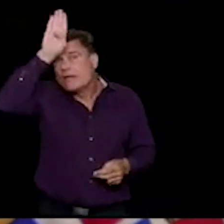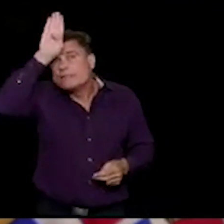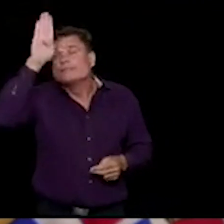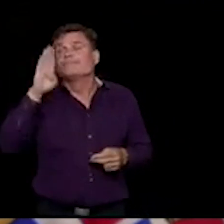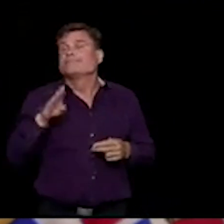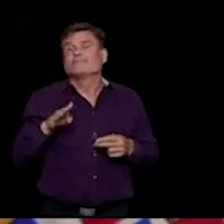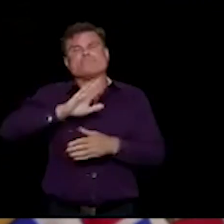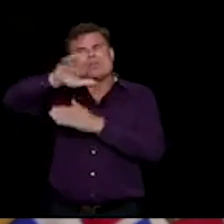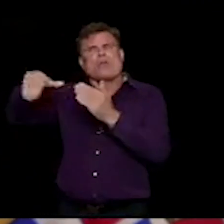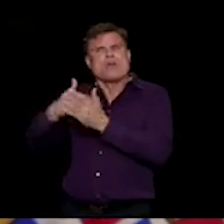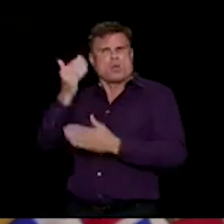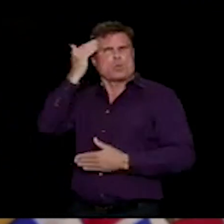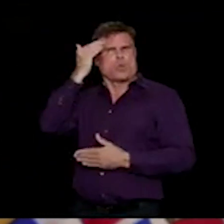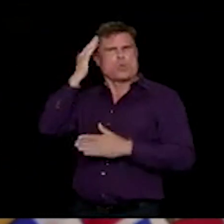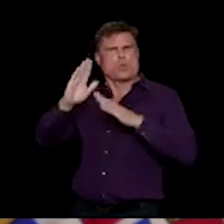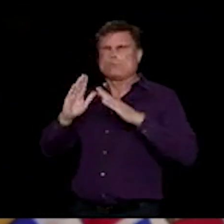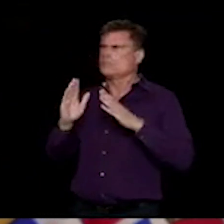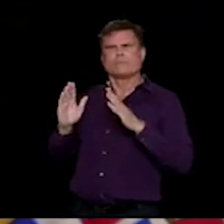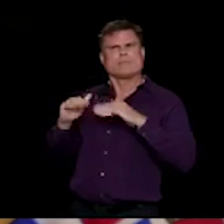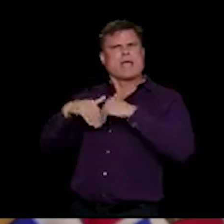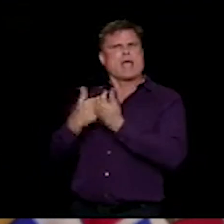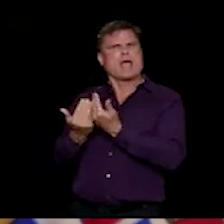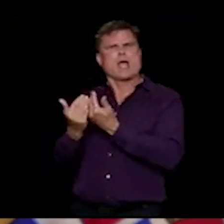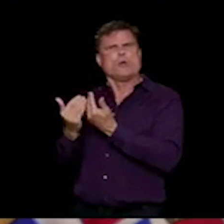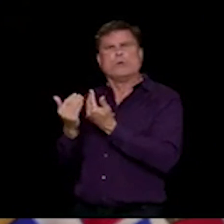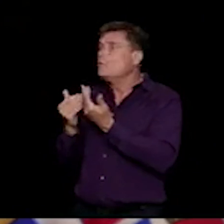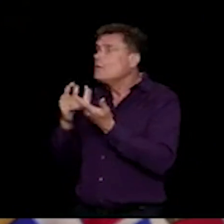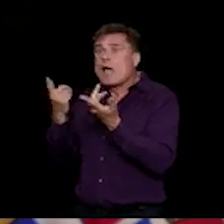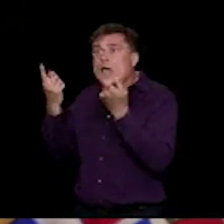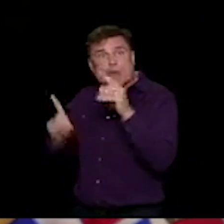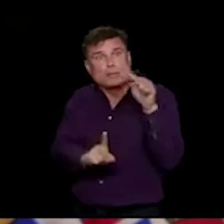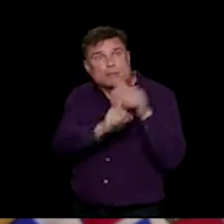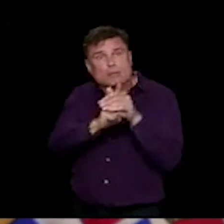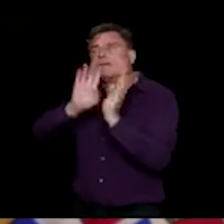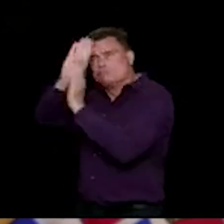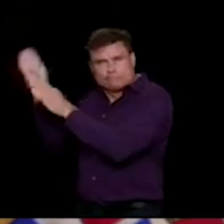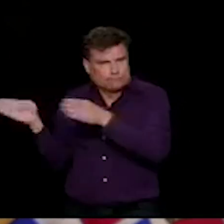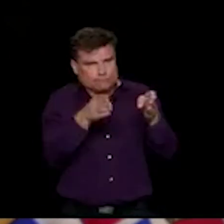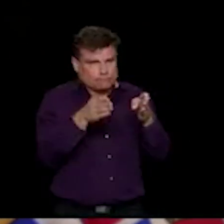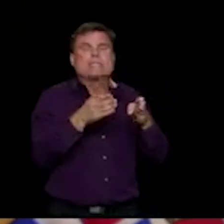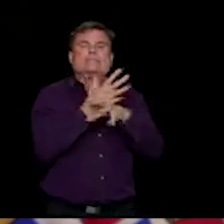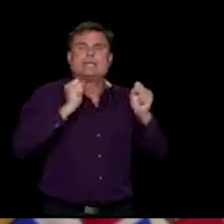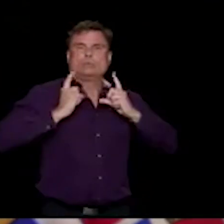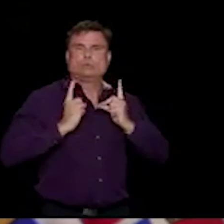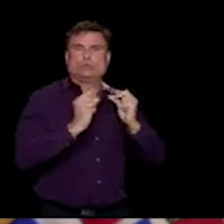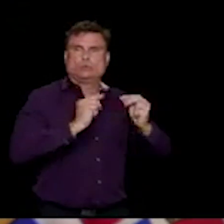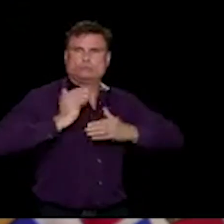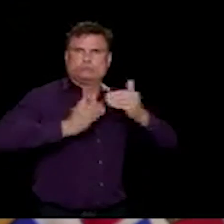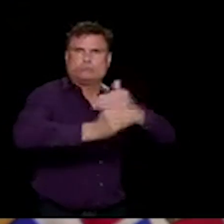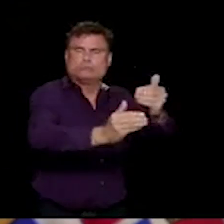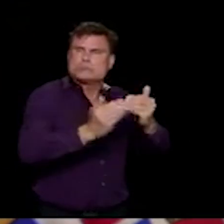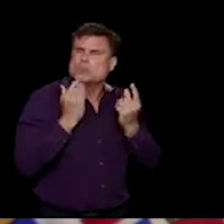and I expect that will happen in the schools as well. And we've had a good practice run in June where we've learned a lot about what things can